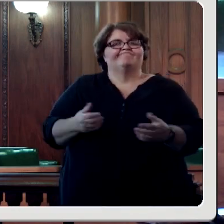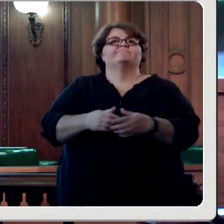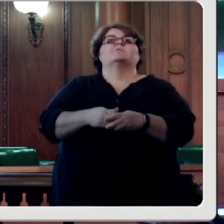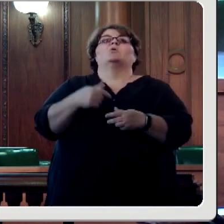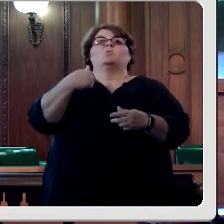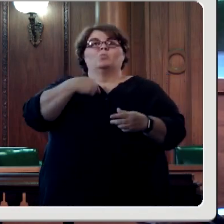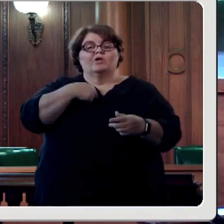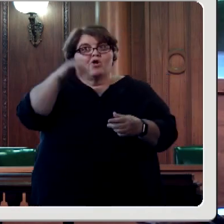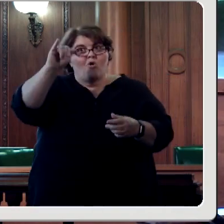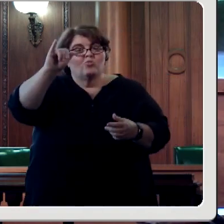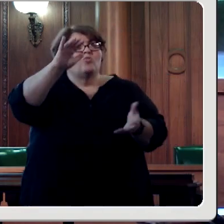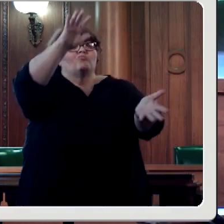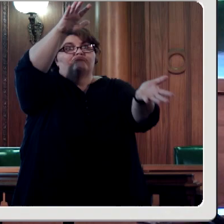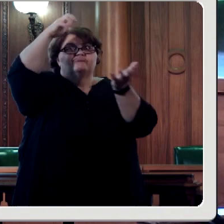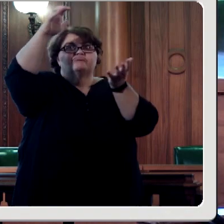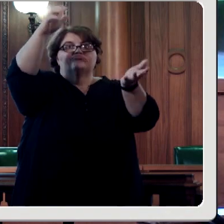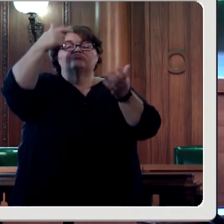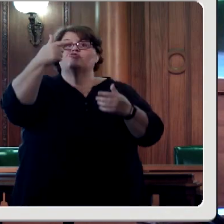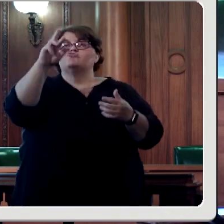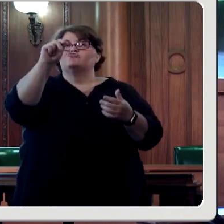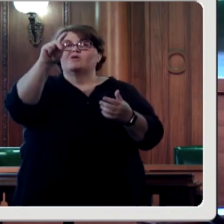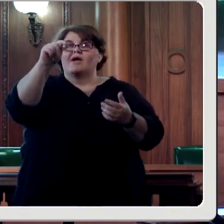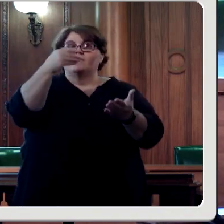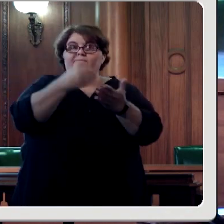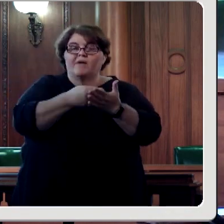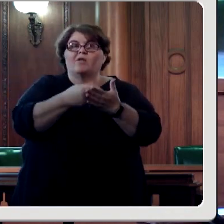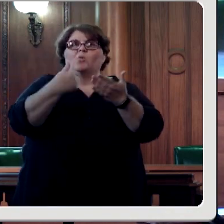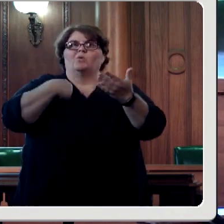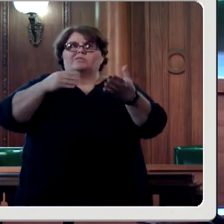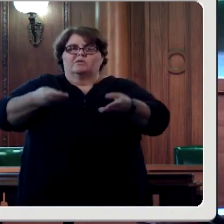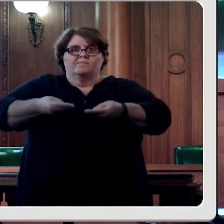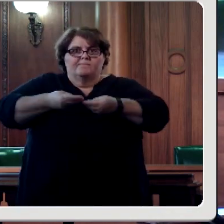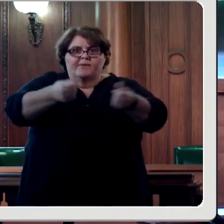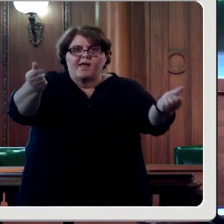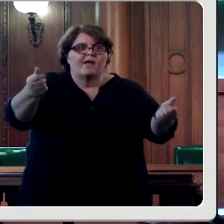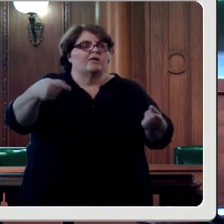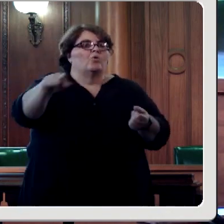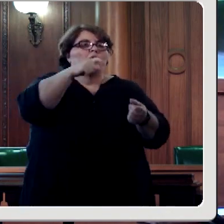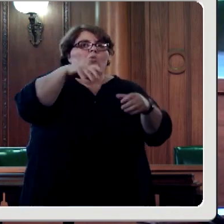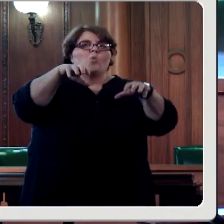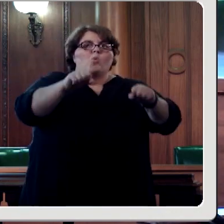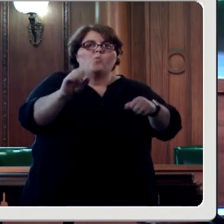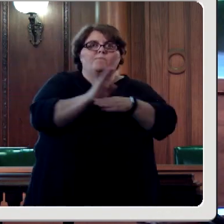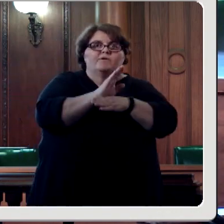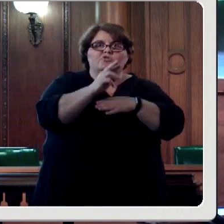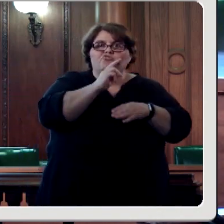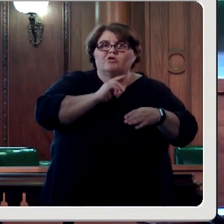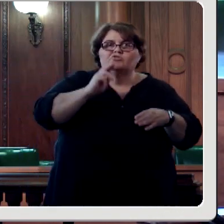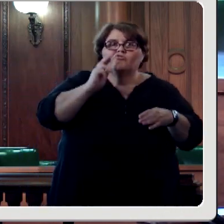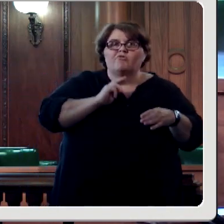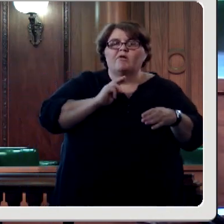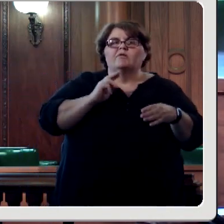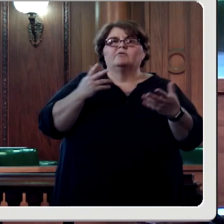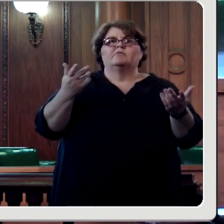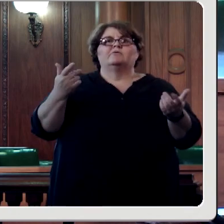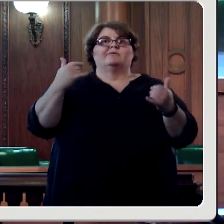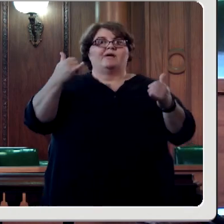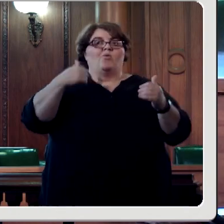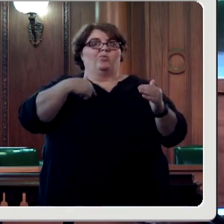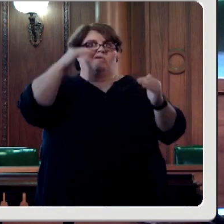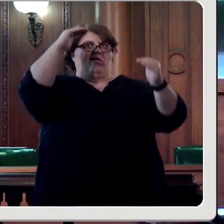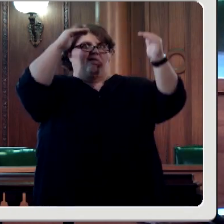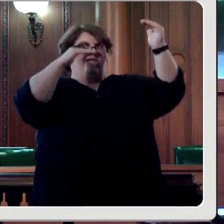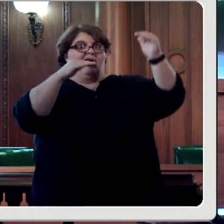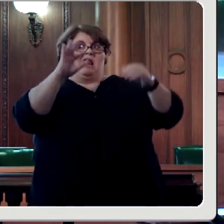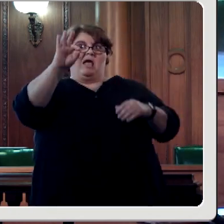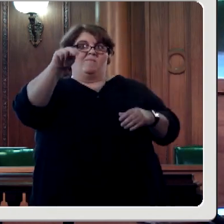spent with grants or deficit spending since it started, $9.3 million to be able to provide